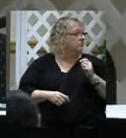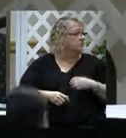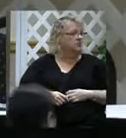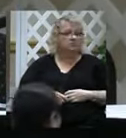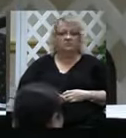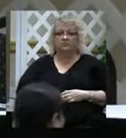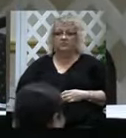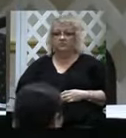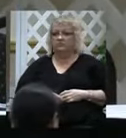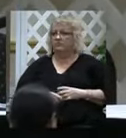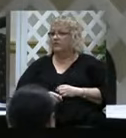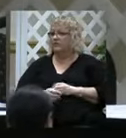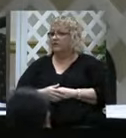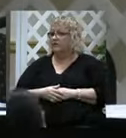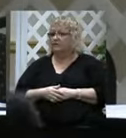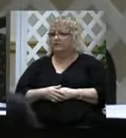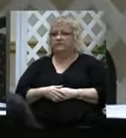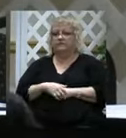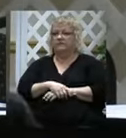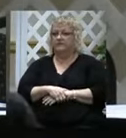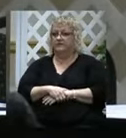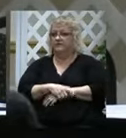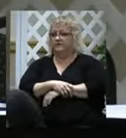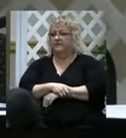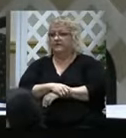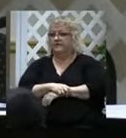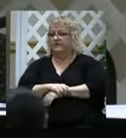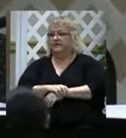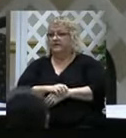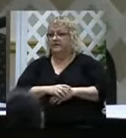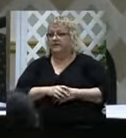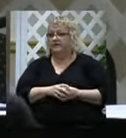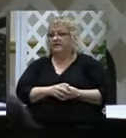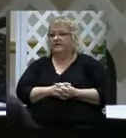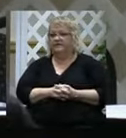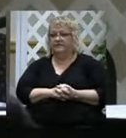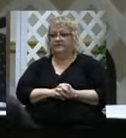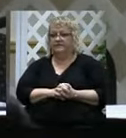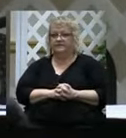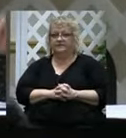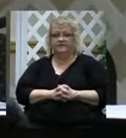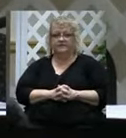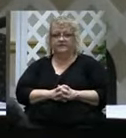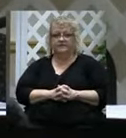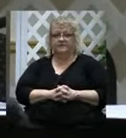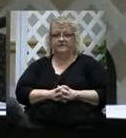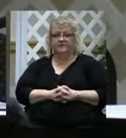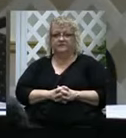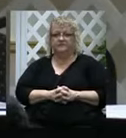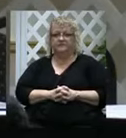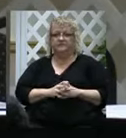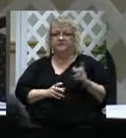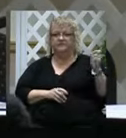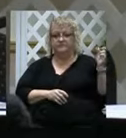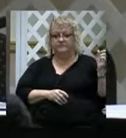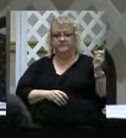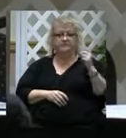All callers will be disconnected. Okay, my time is up. Thank you very much. No, just kidding. So we